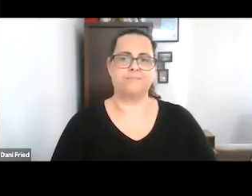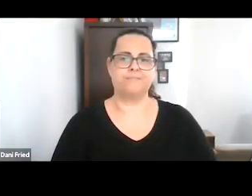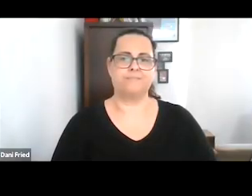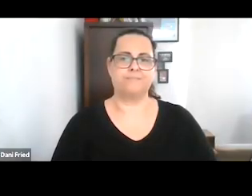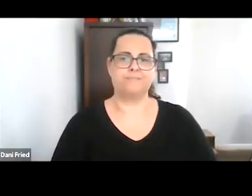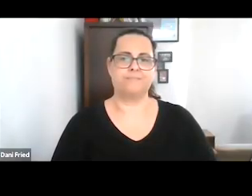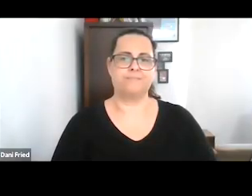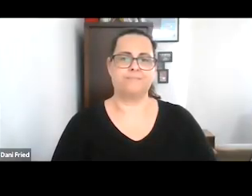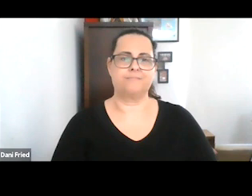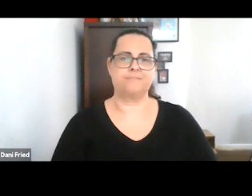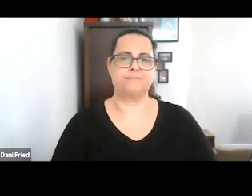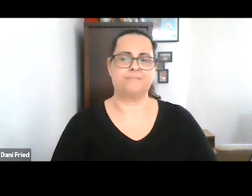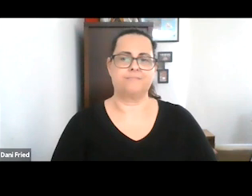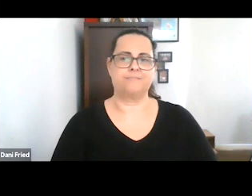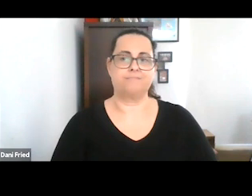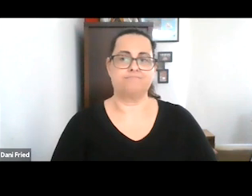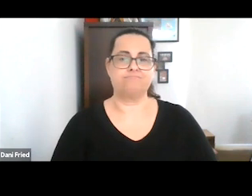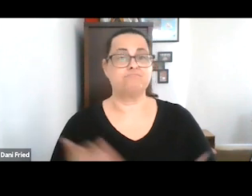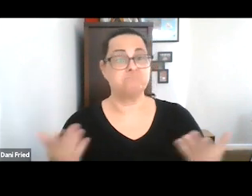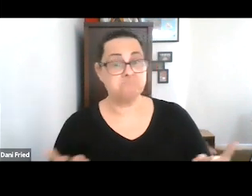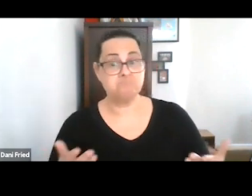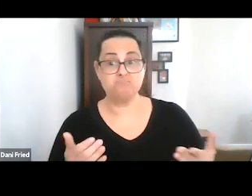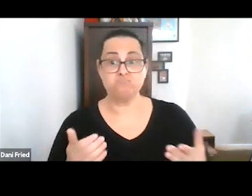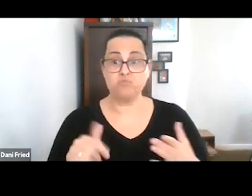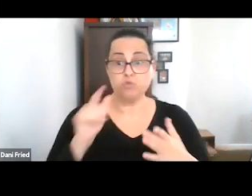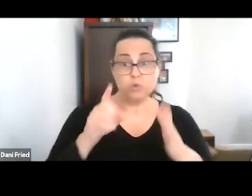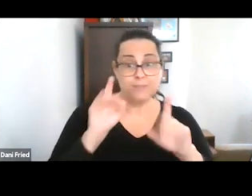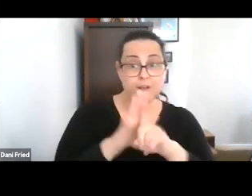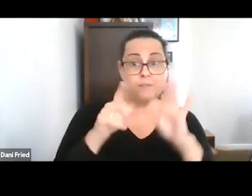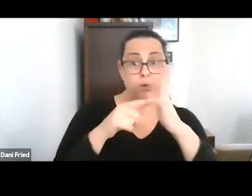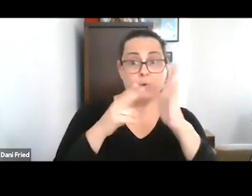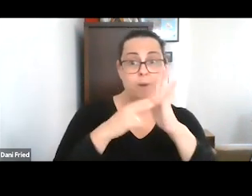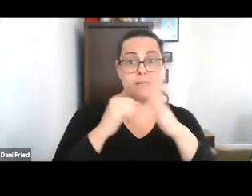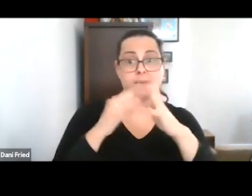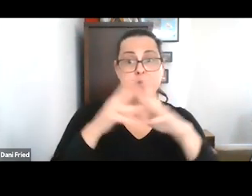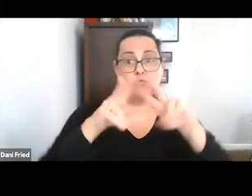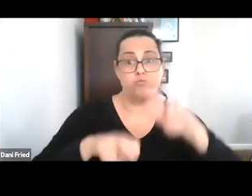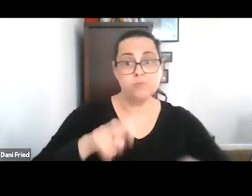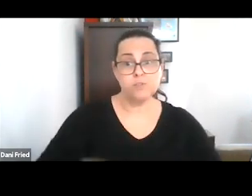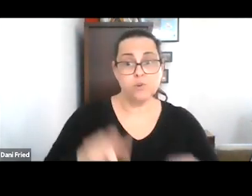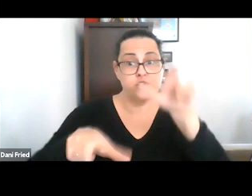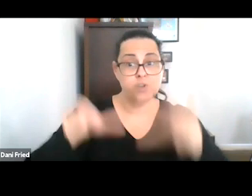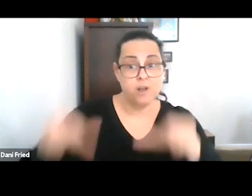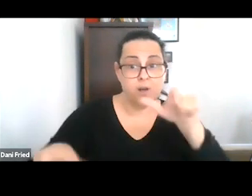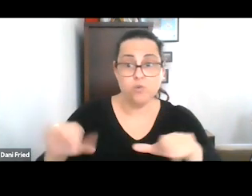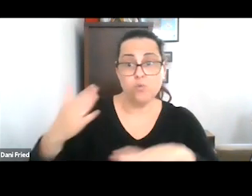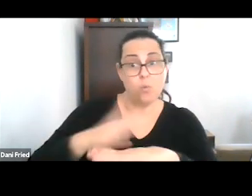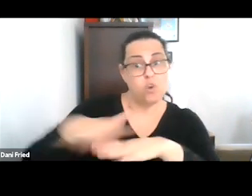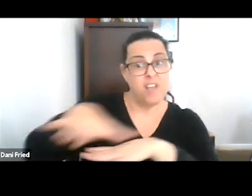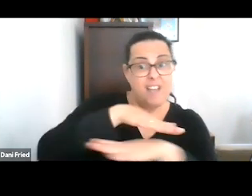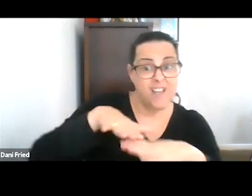www.disabilityinnovation.unsw.edu.au. And if you are a UNSW researcher who is interested or works in the areas related